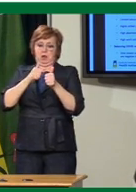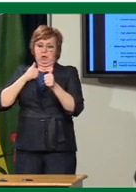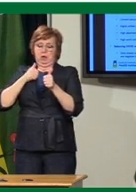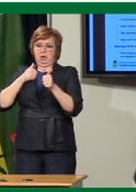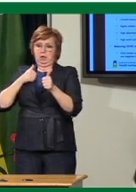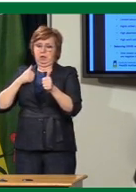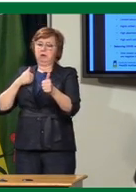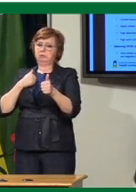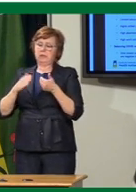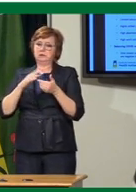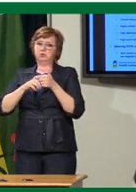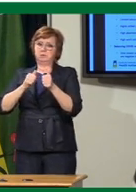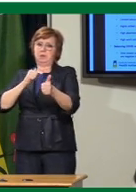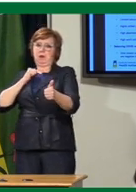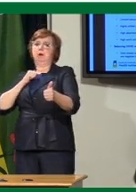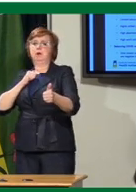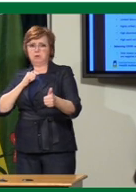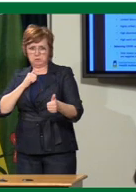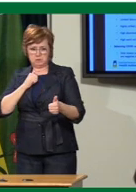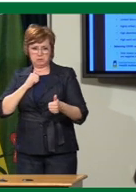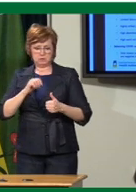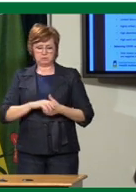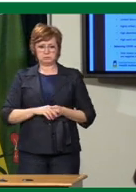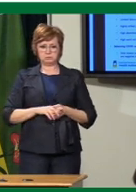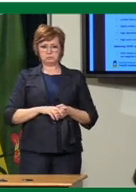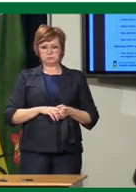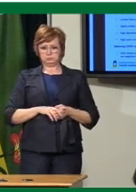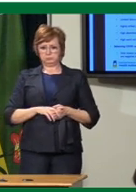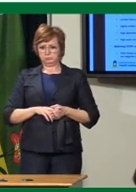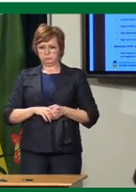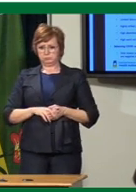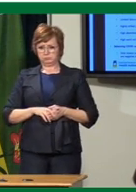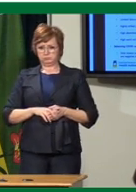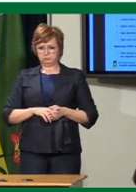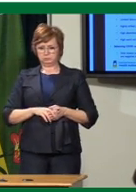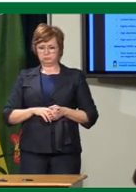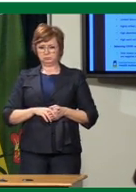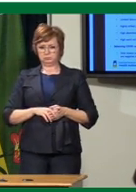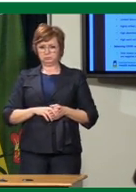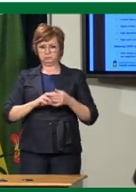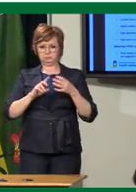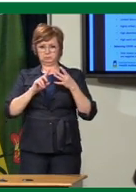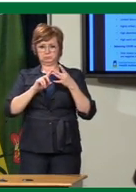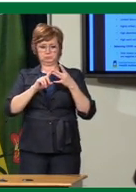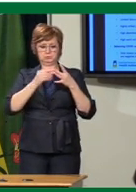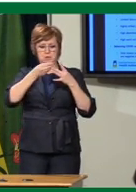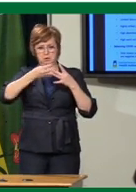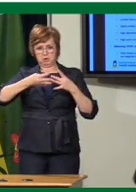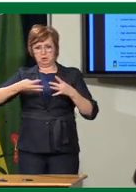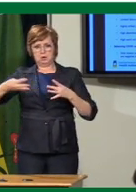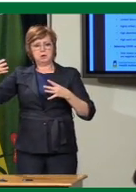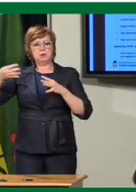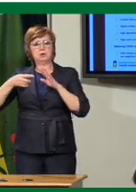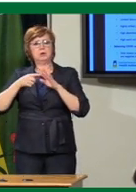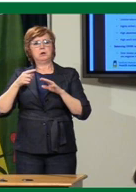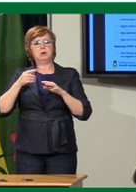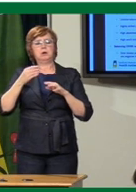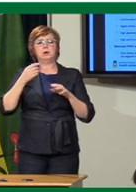have experienced basically a drawdown of the labor pool that was established earlier in the year as we resumed